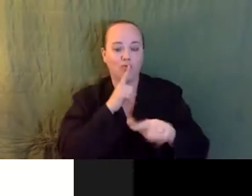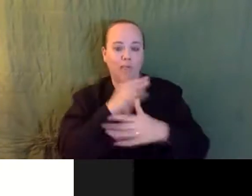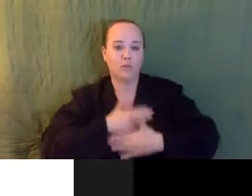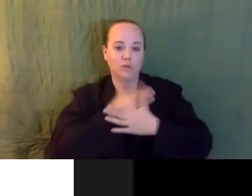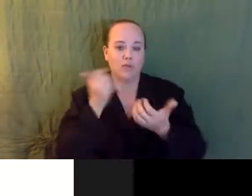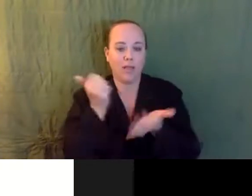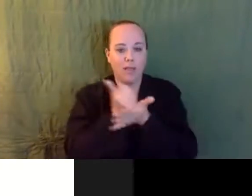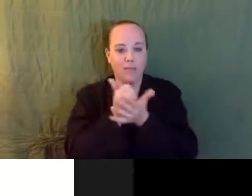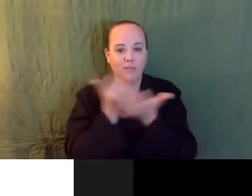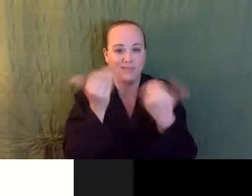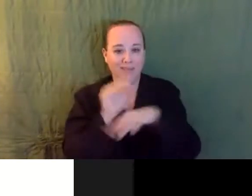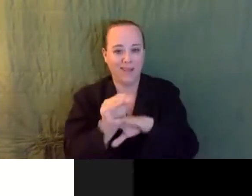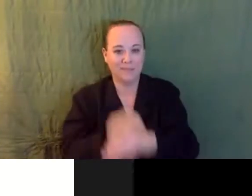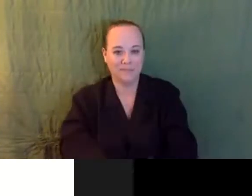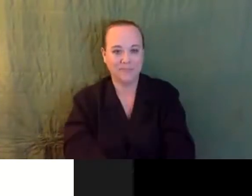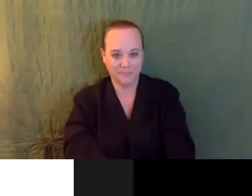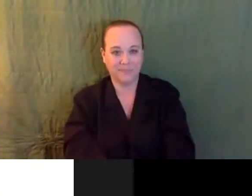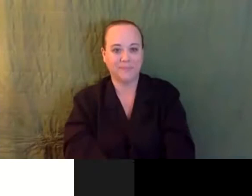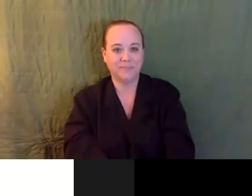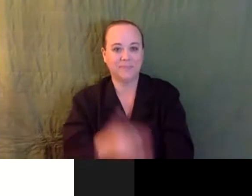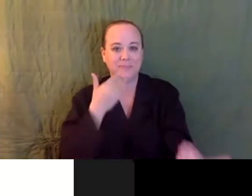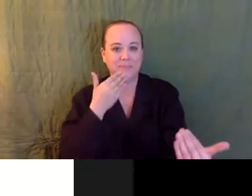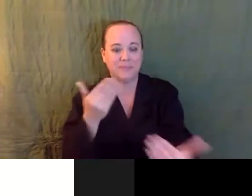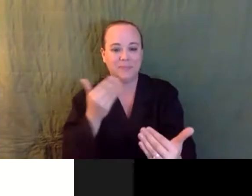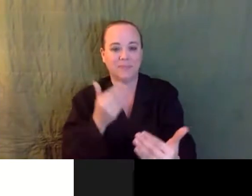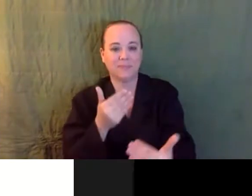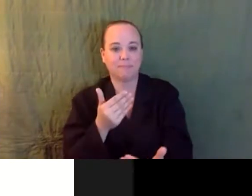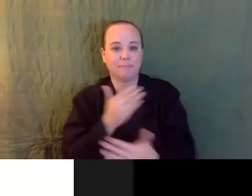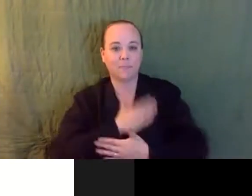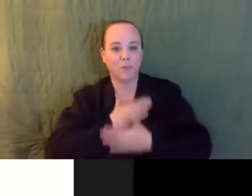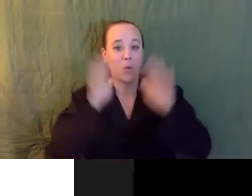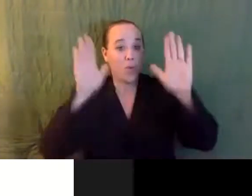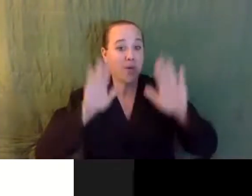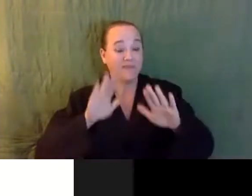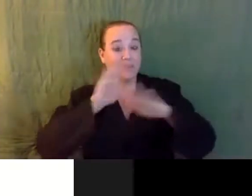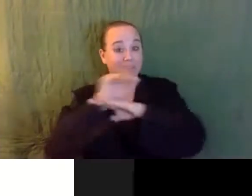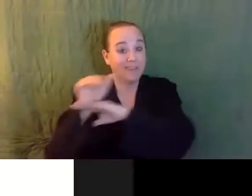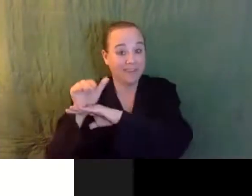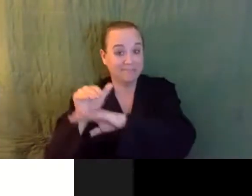on that tonight. So thank you and have a wonderful evening.